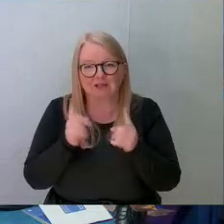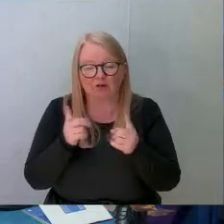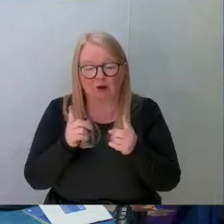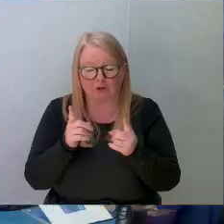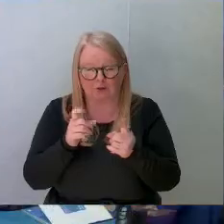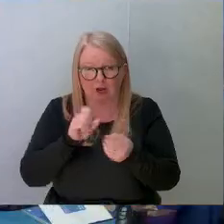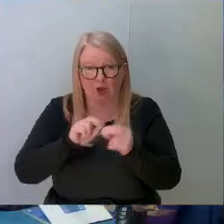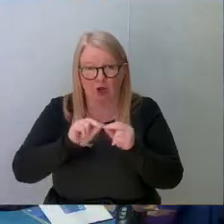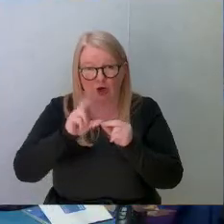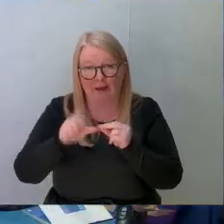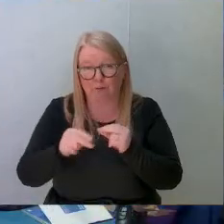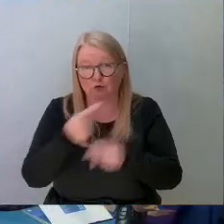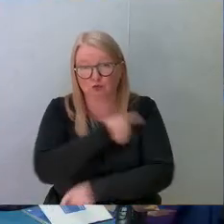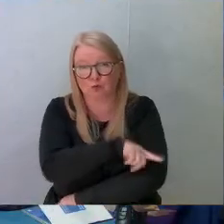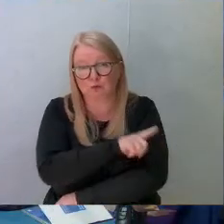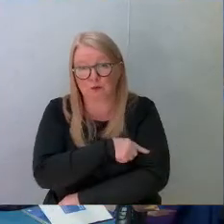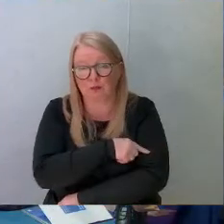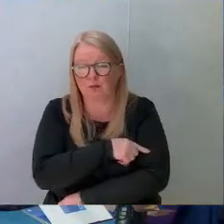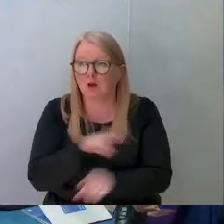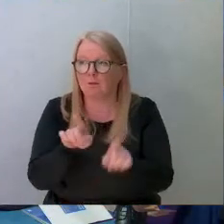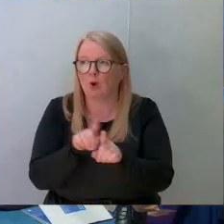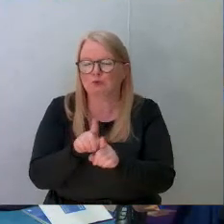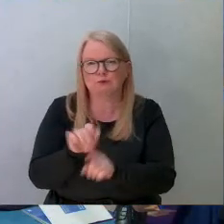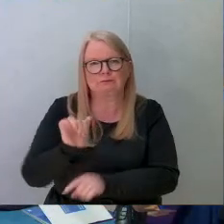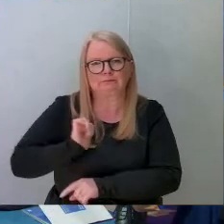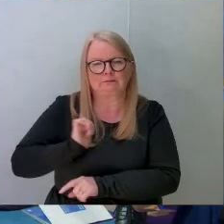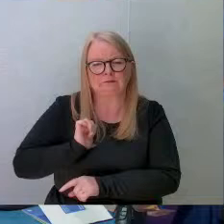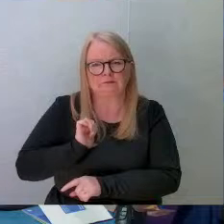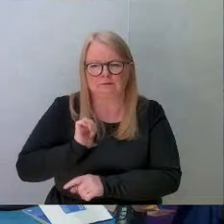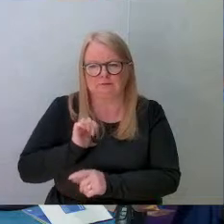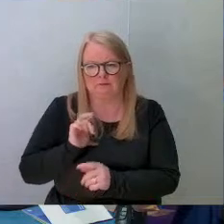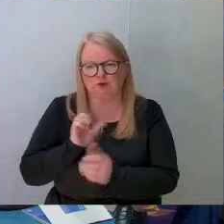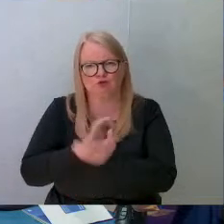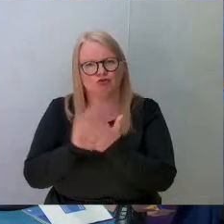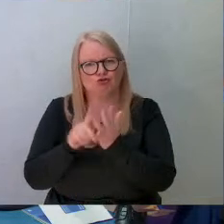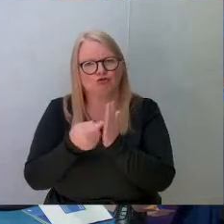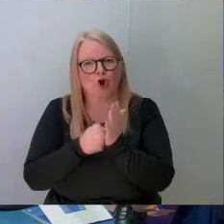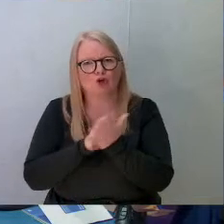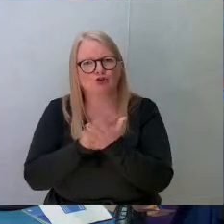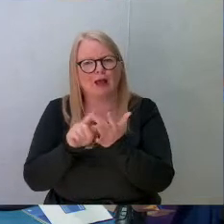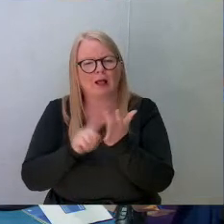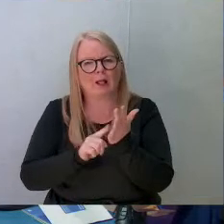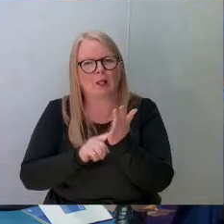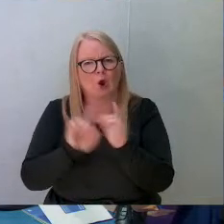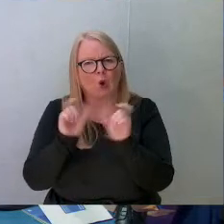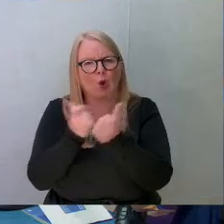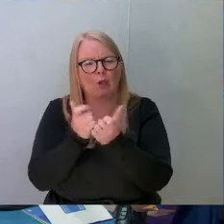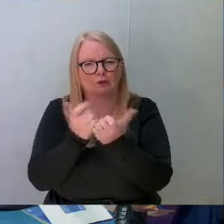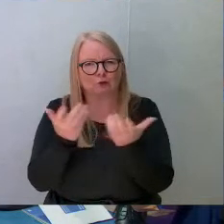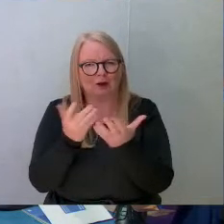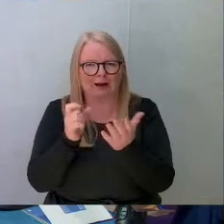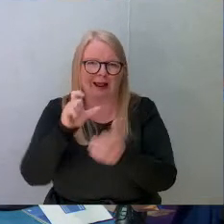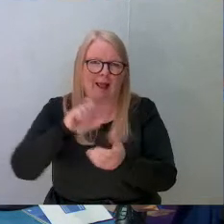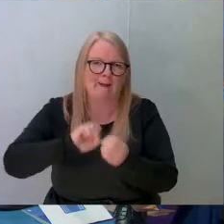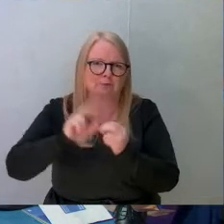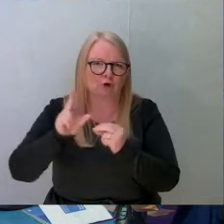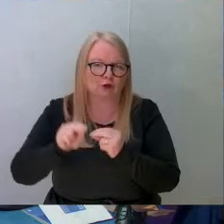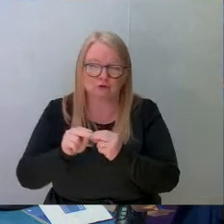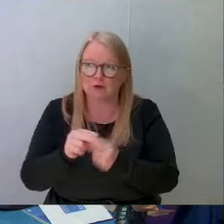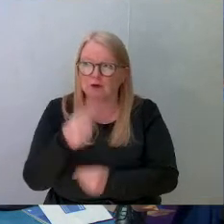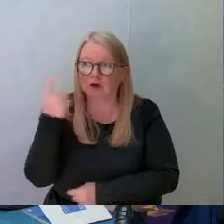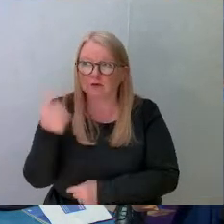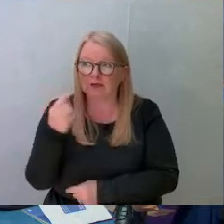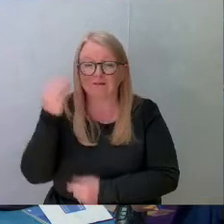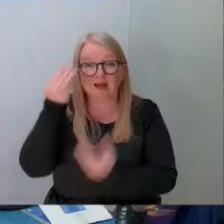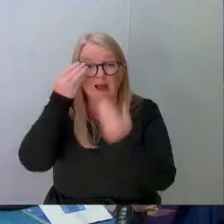Hospitals and is just about to become Master of Churchill College, Cambridge. She is a great example of where education